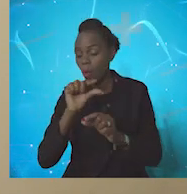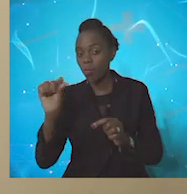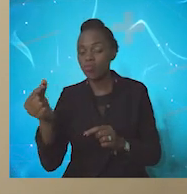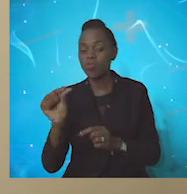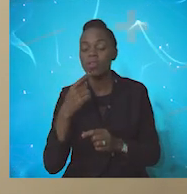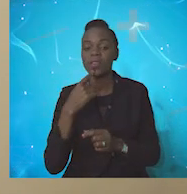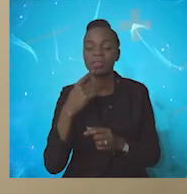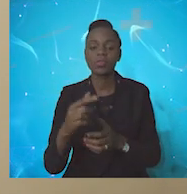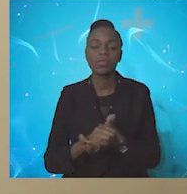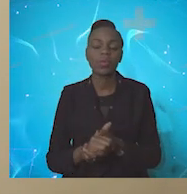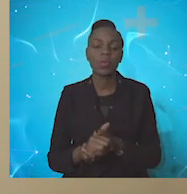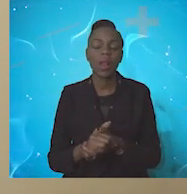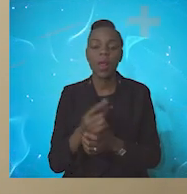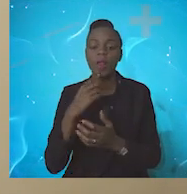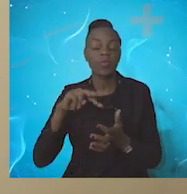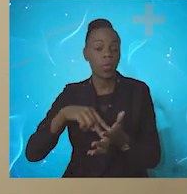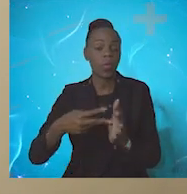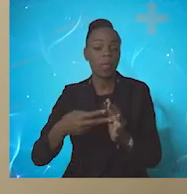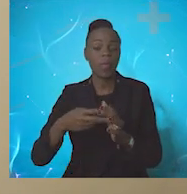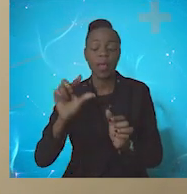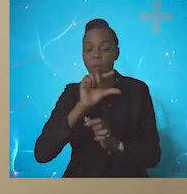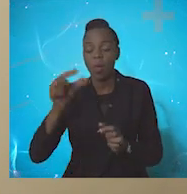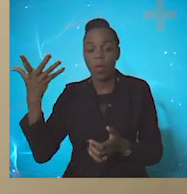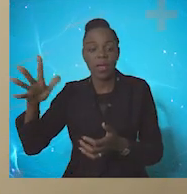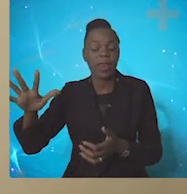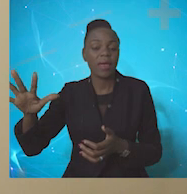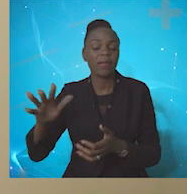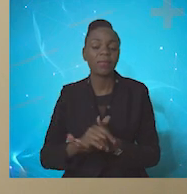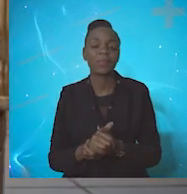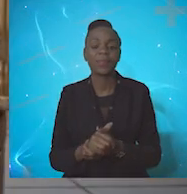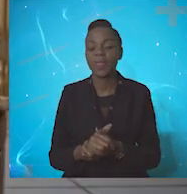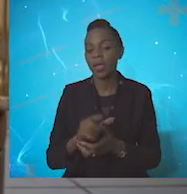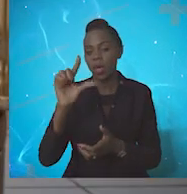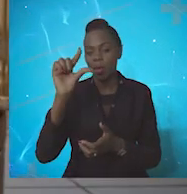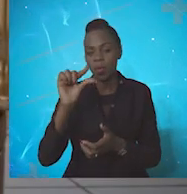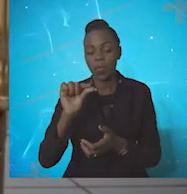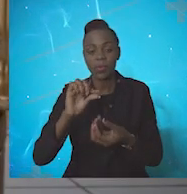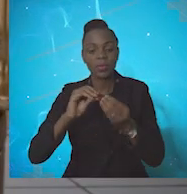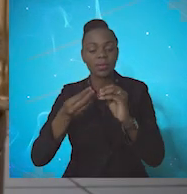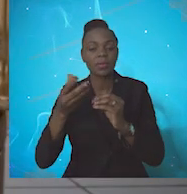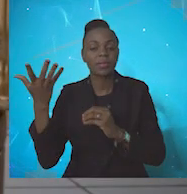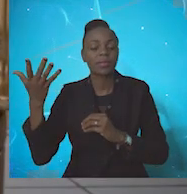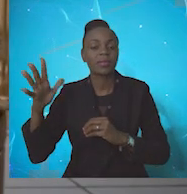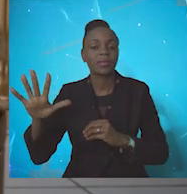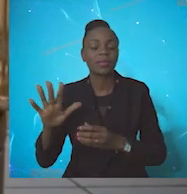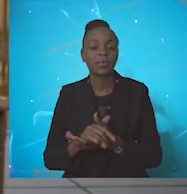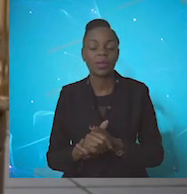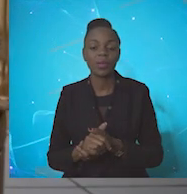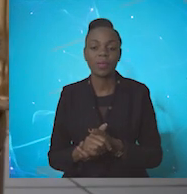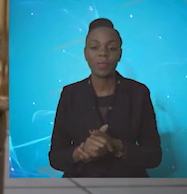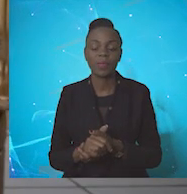which is it's an abbreviation, okay? So it's single high dose ambisome to reduce excess mortality from cryptococcal